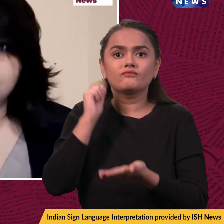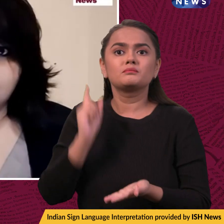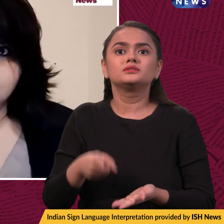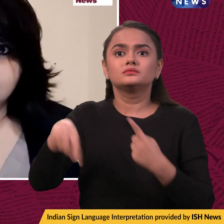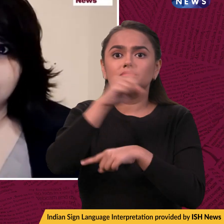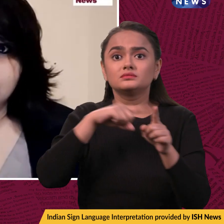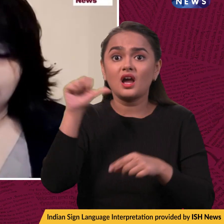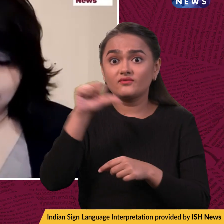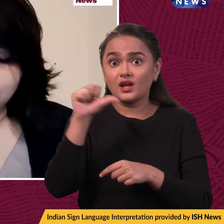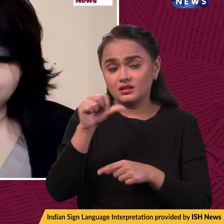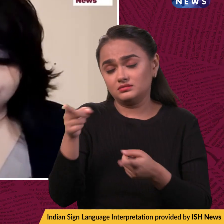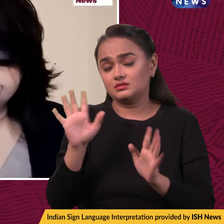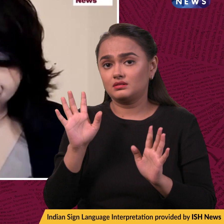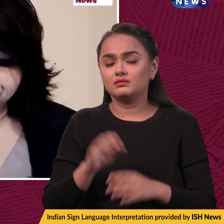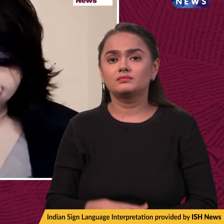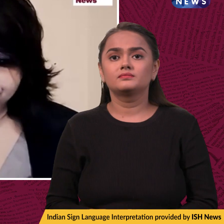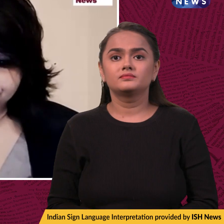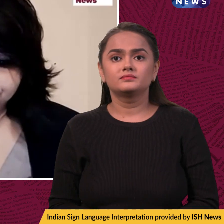in Afghanistan," end quote.